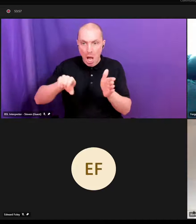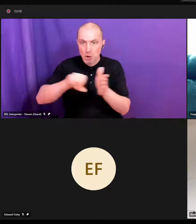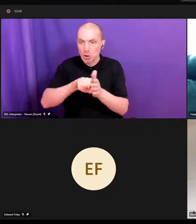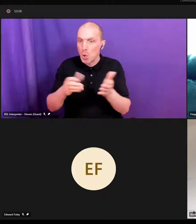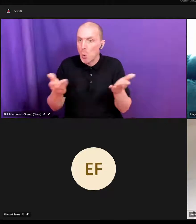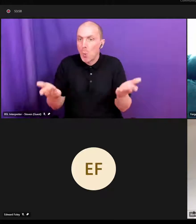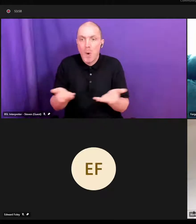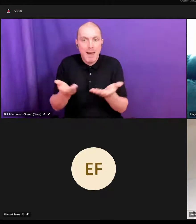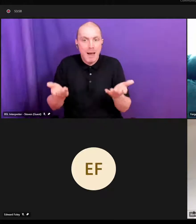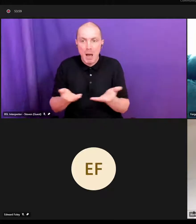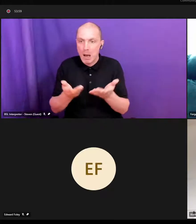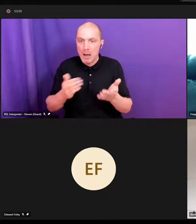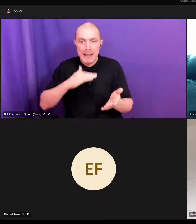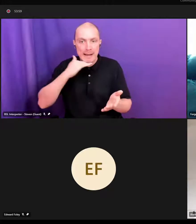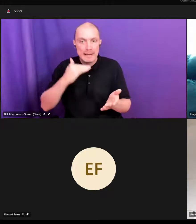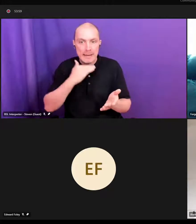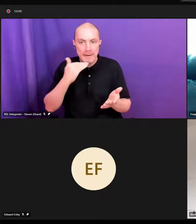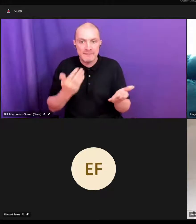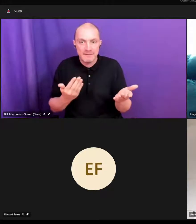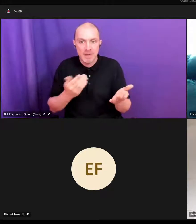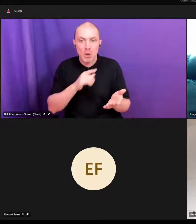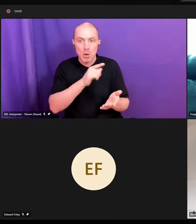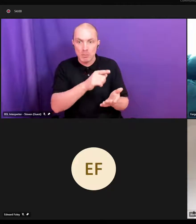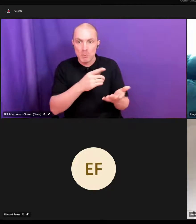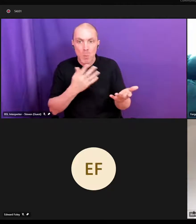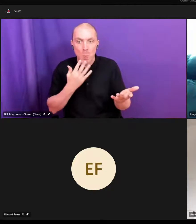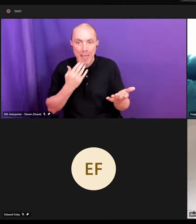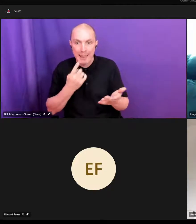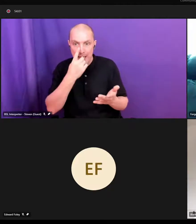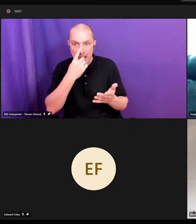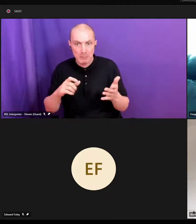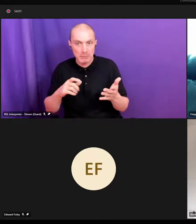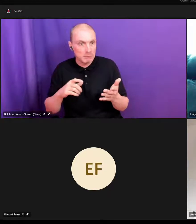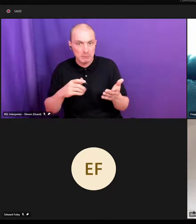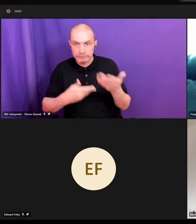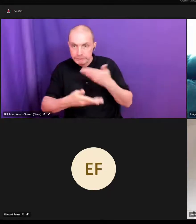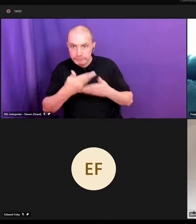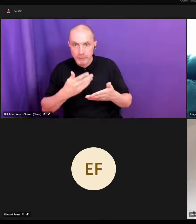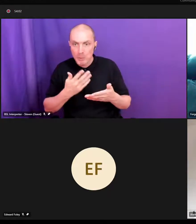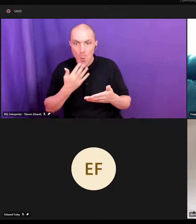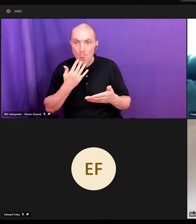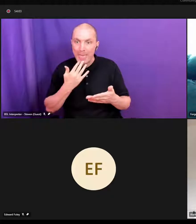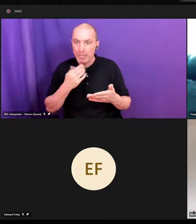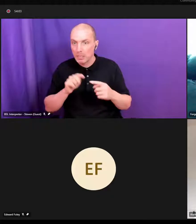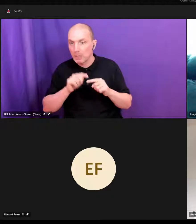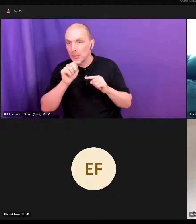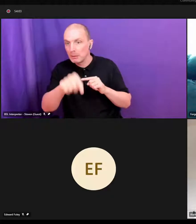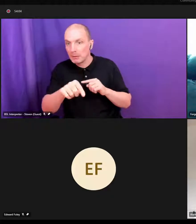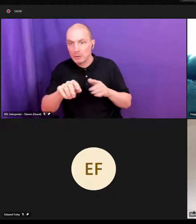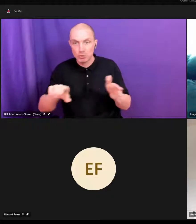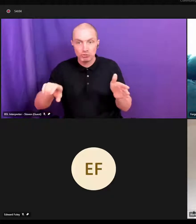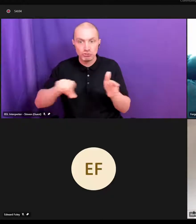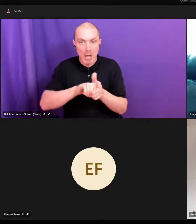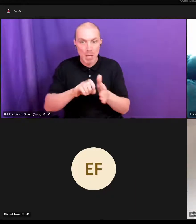we be in a position to actually charge these vehicles? John, I've got a second point